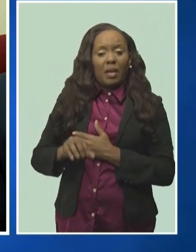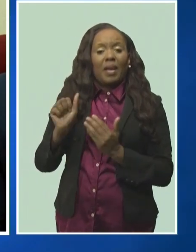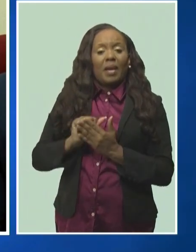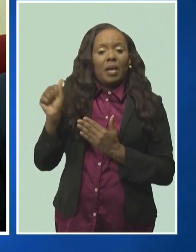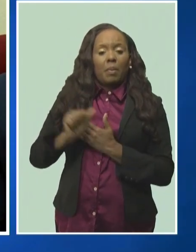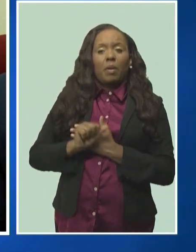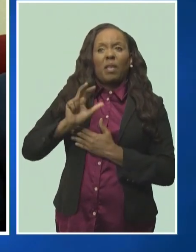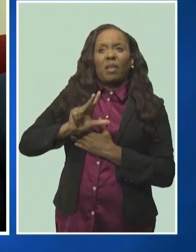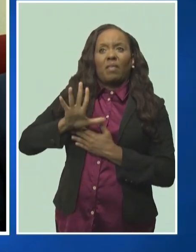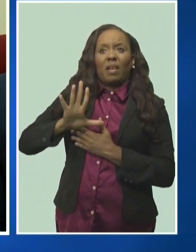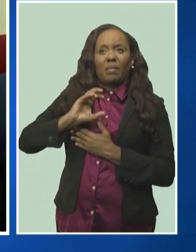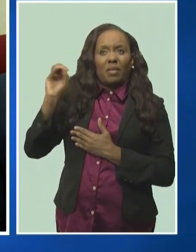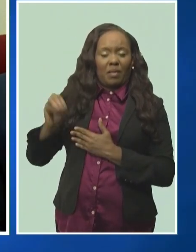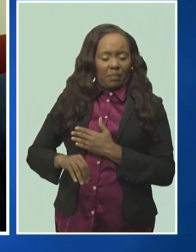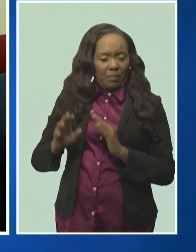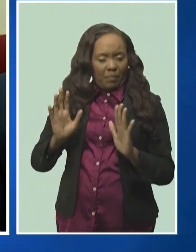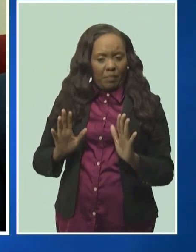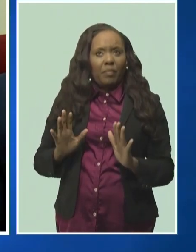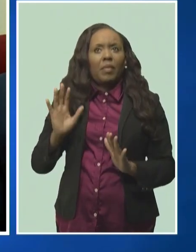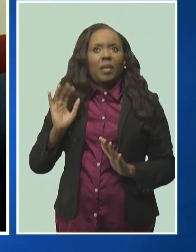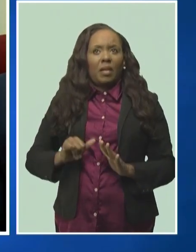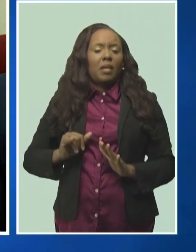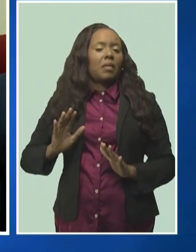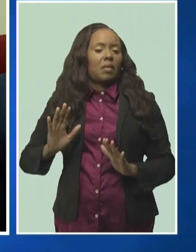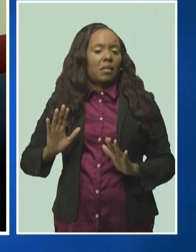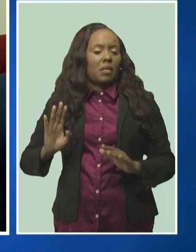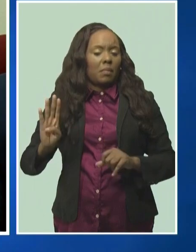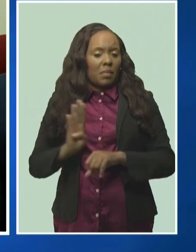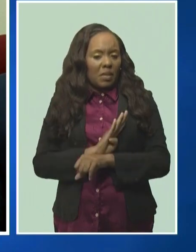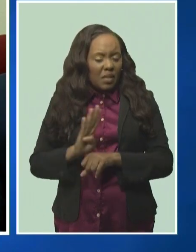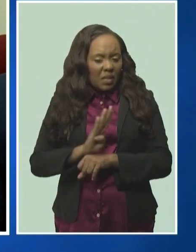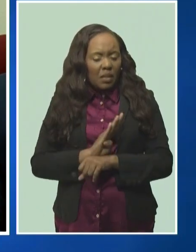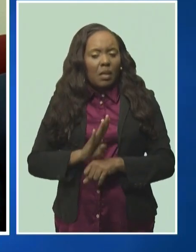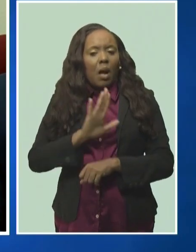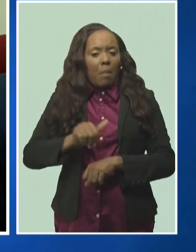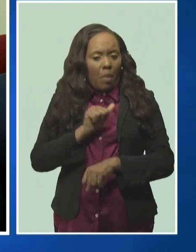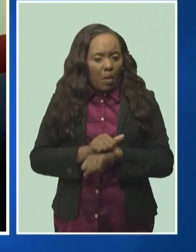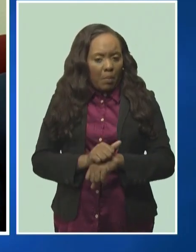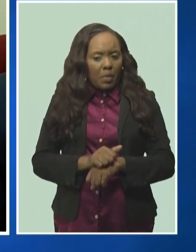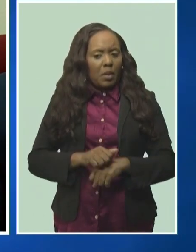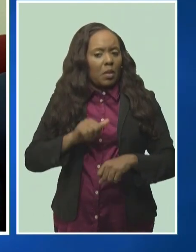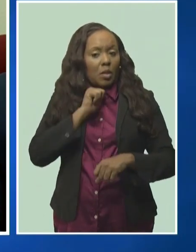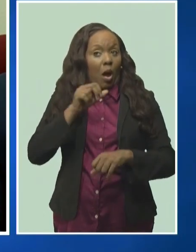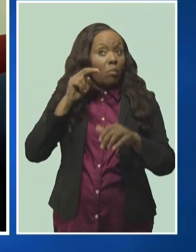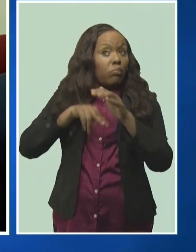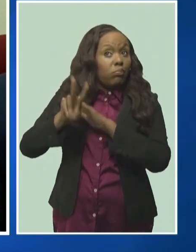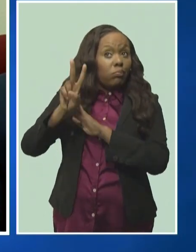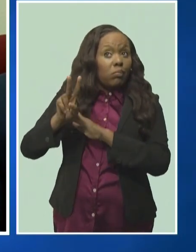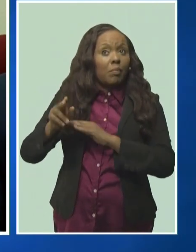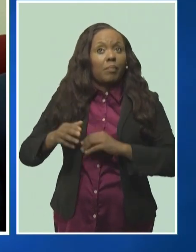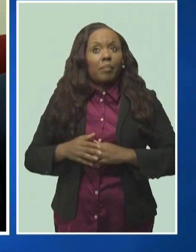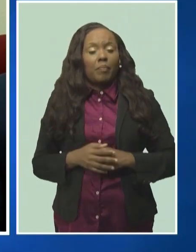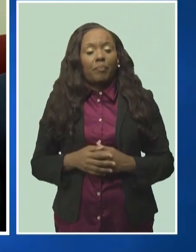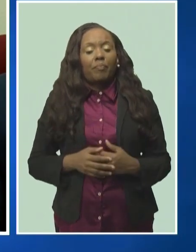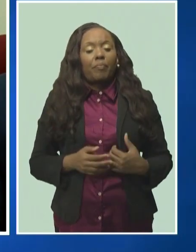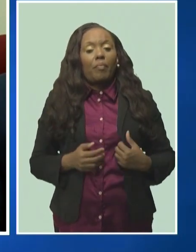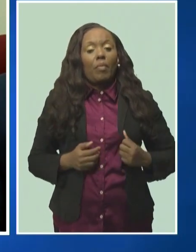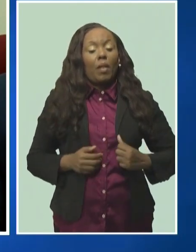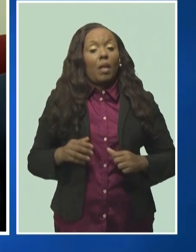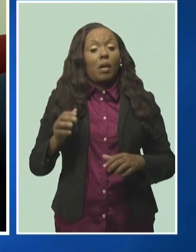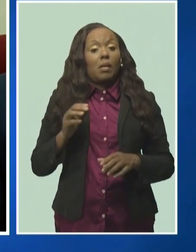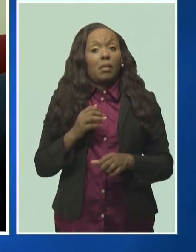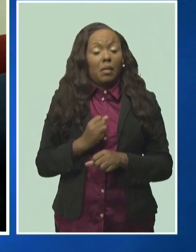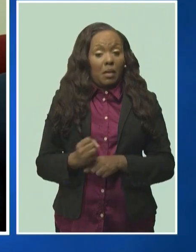April, 35%. And I remind you, this is business on the books, not projections. Compared to our projections or our business on the books for the same period last